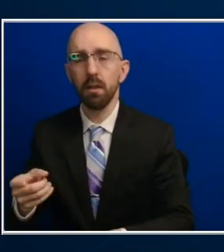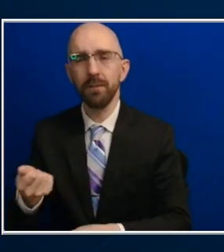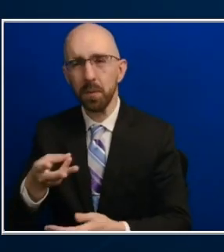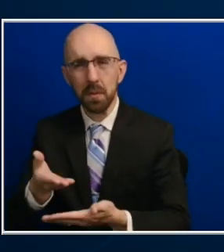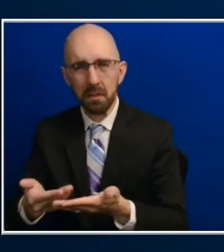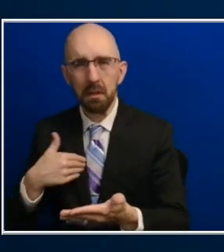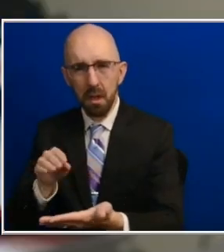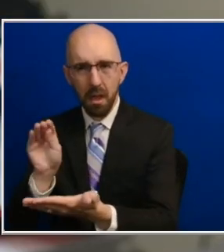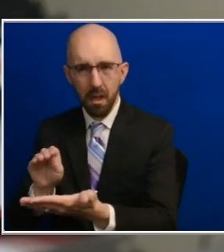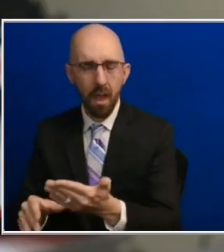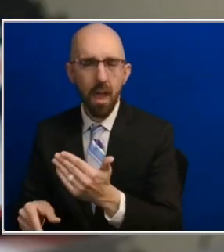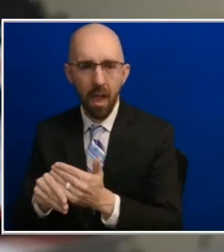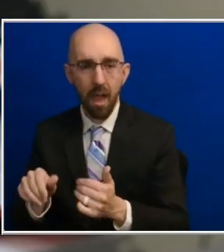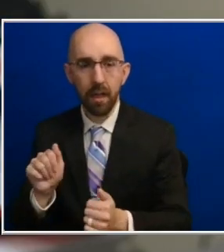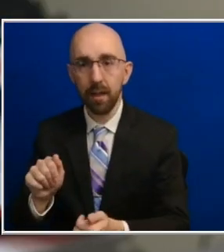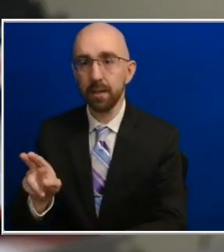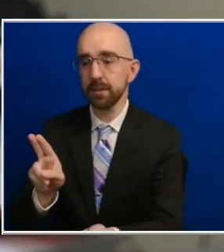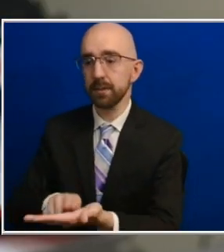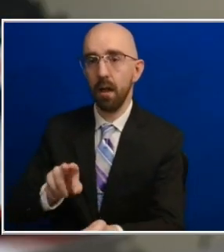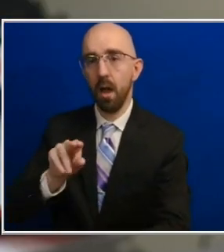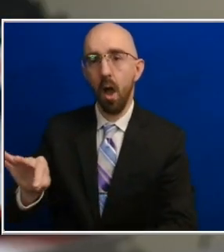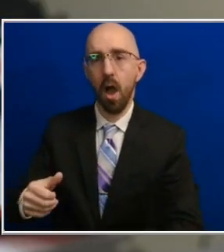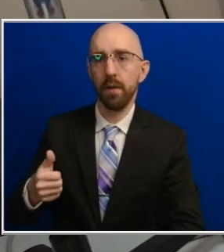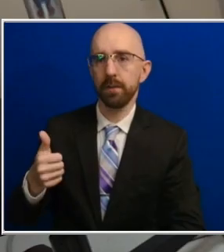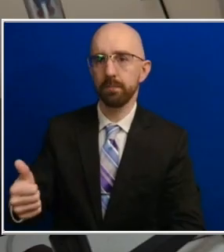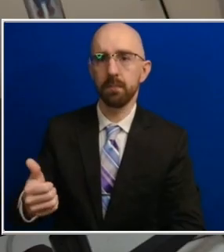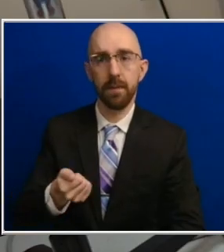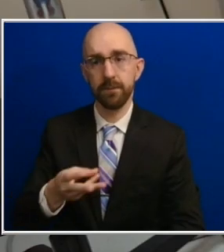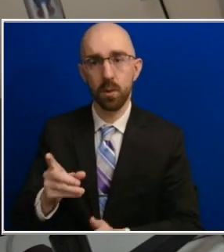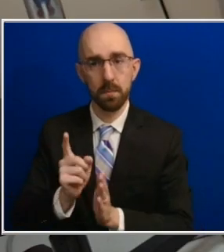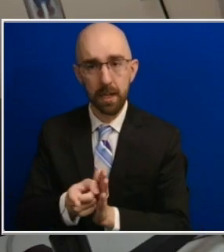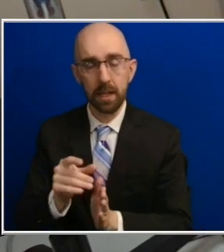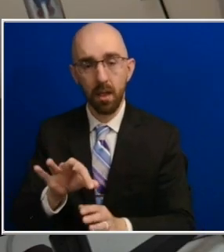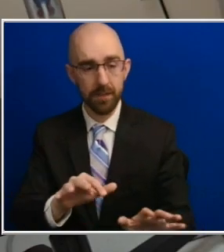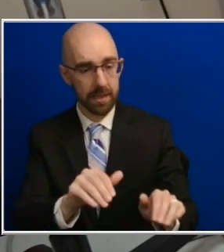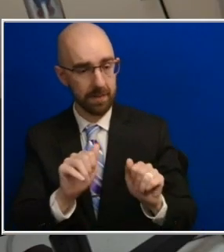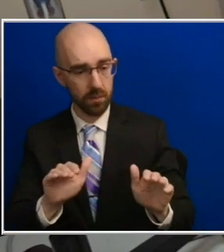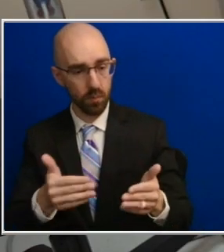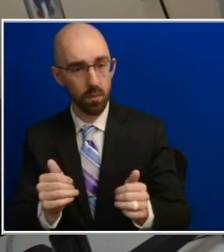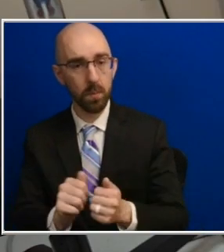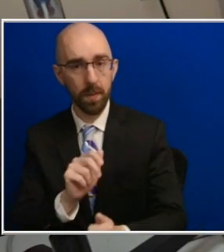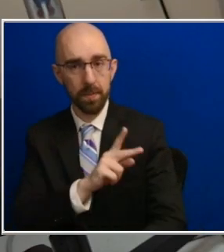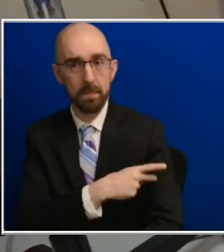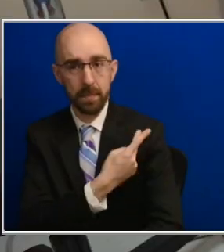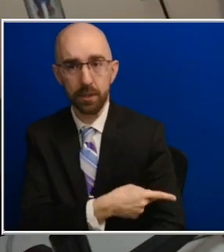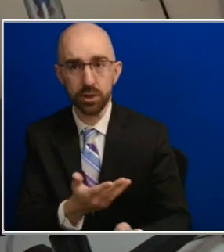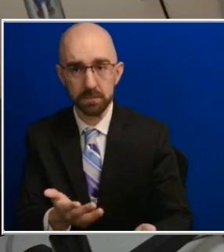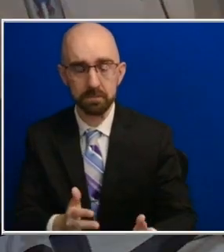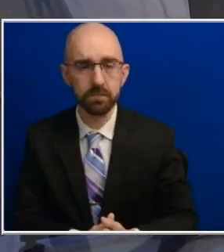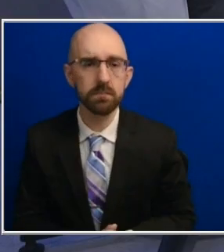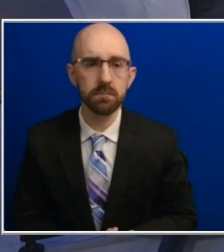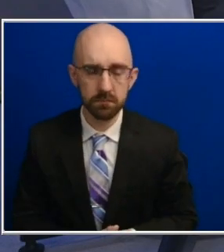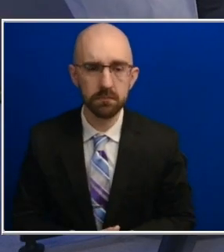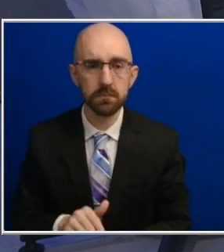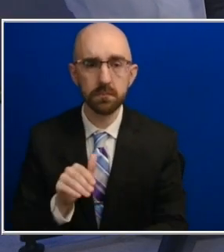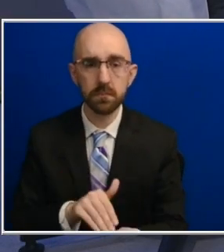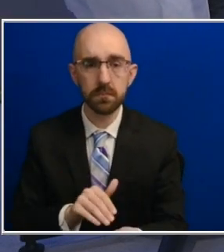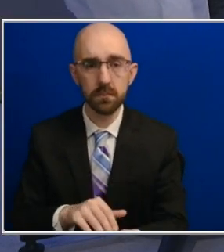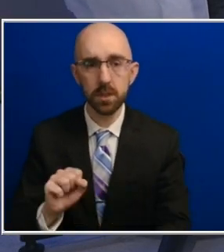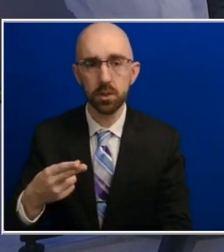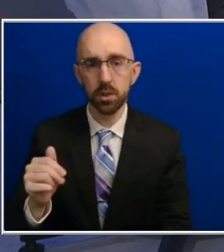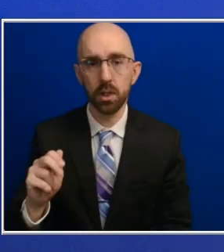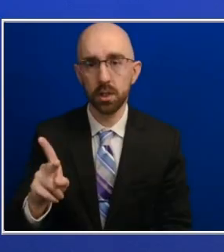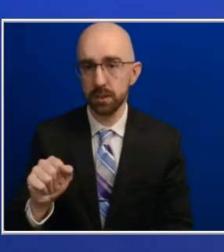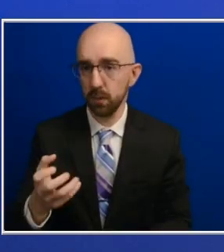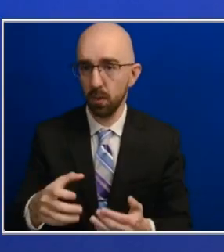I could actually sign off that note within a few minutes of leaving the room with that patient. Okay. Dr. Shanks, anything to add to that? Yeah, I mean,